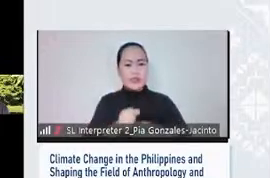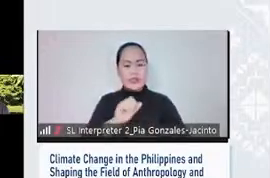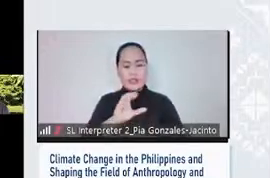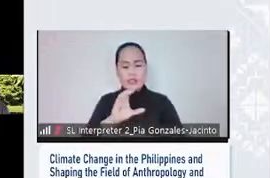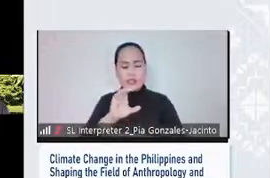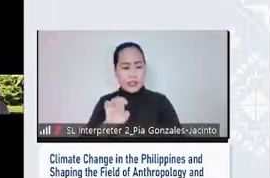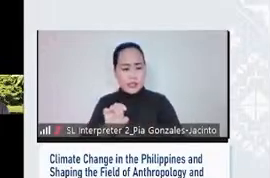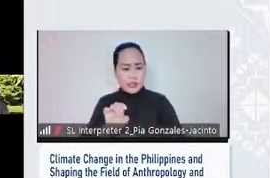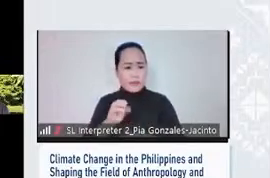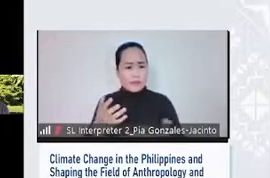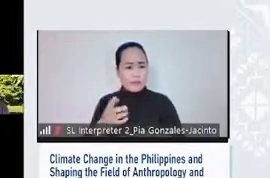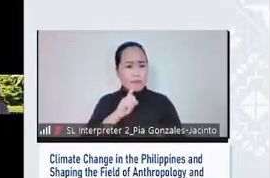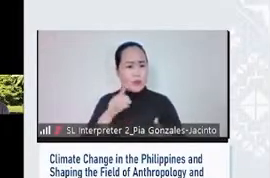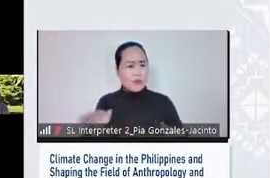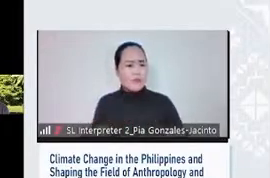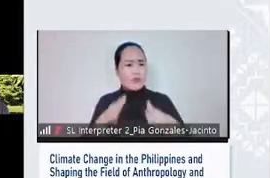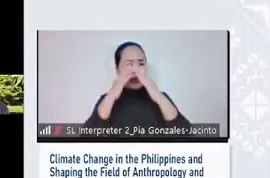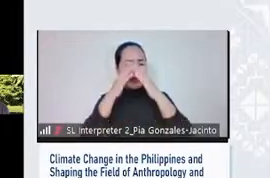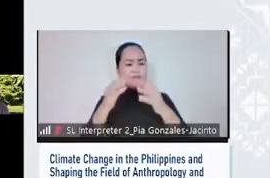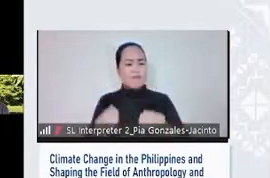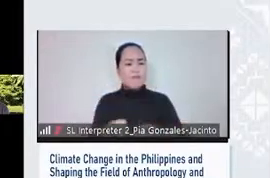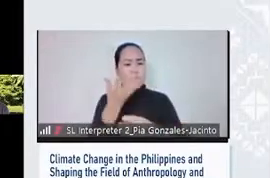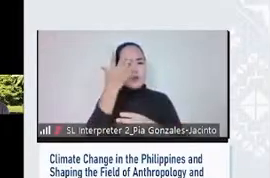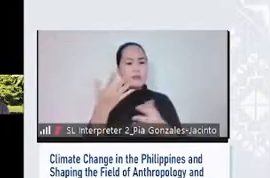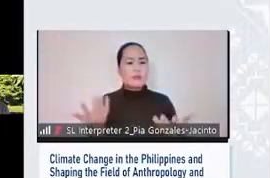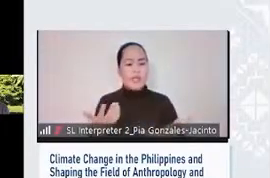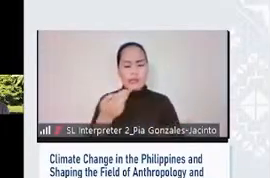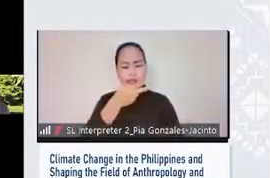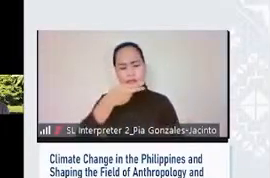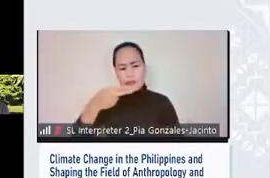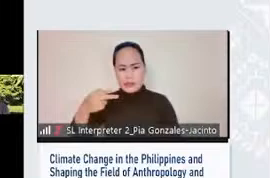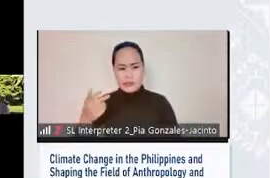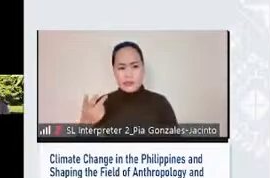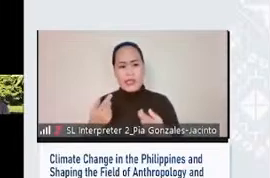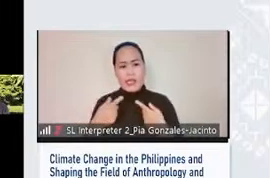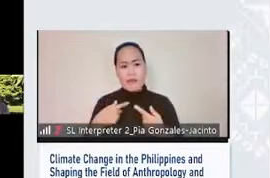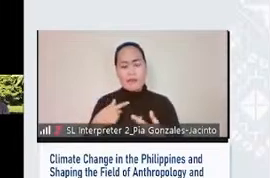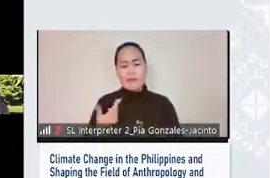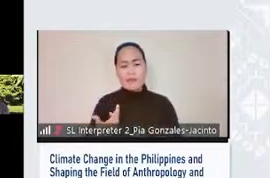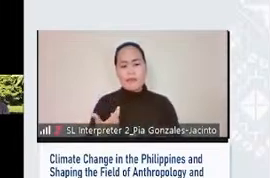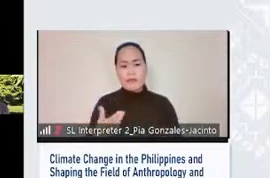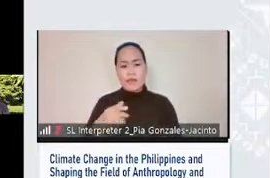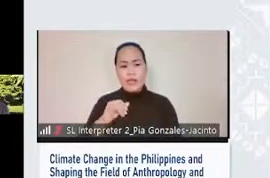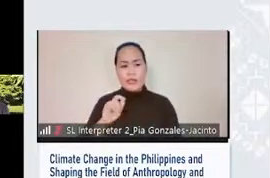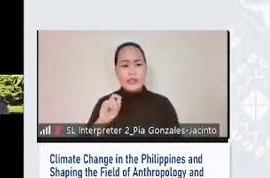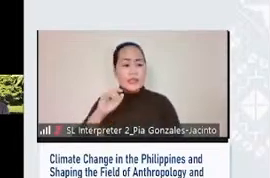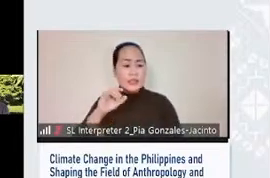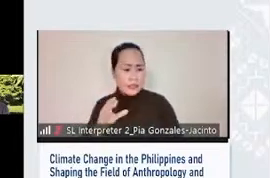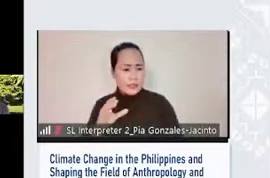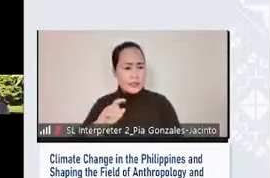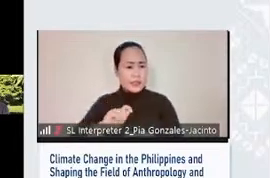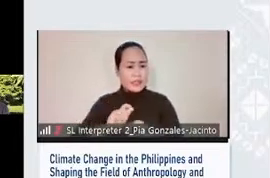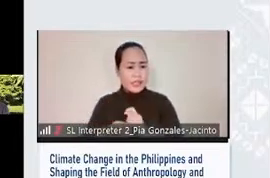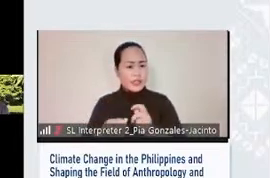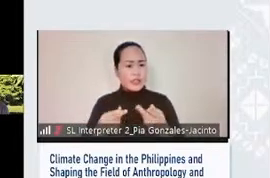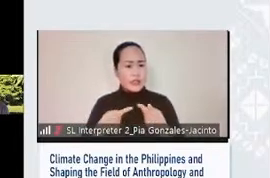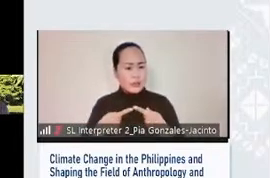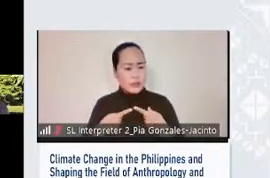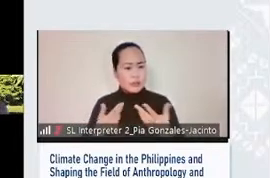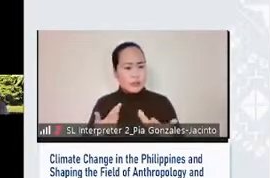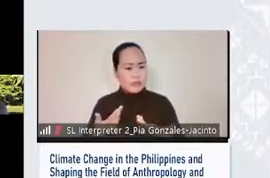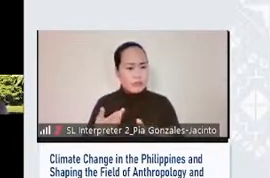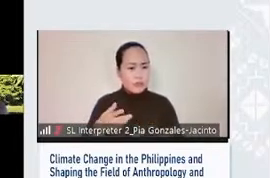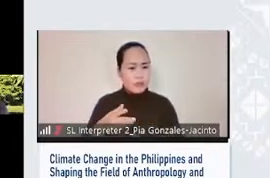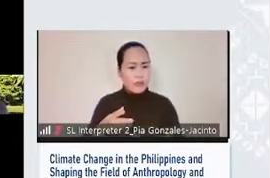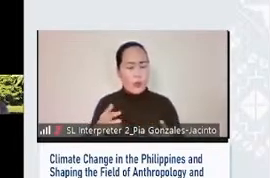Rinjani Plateau in Indonesia, the intertropical convergence zone, a band of seasonal rainfall, drifted north into Luzon,